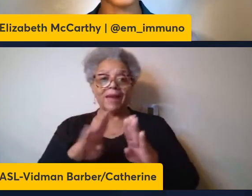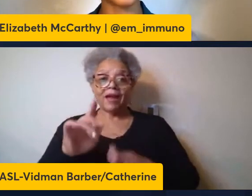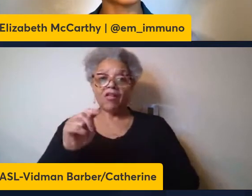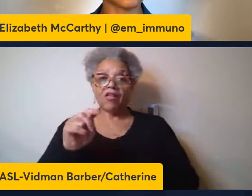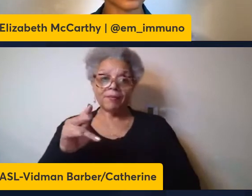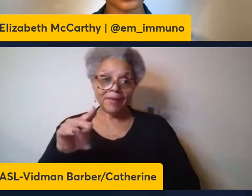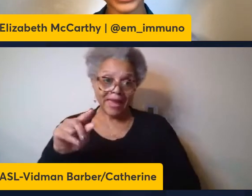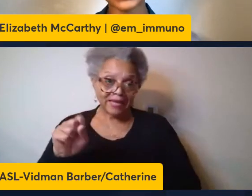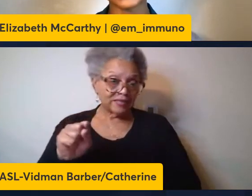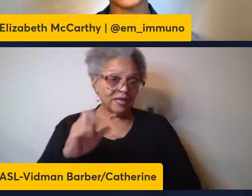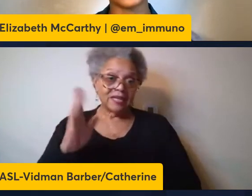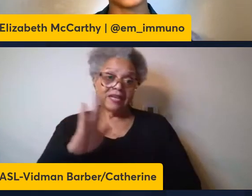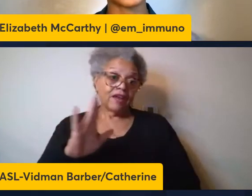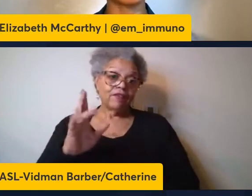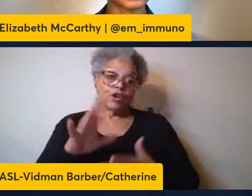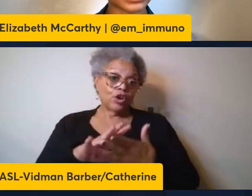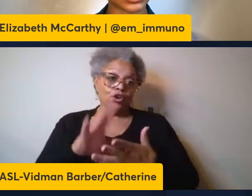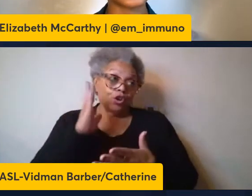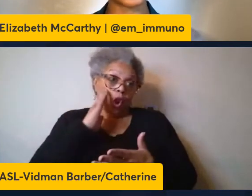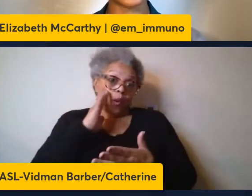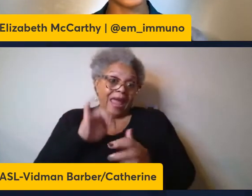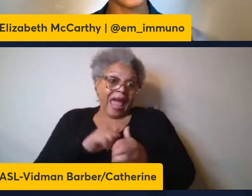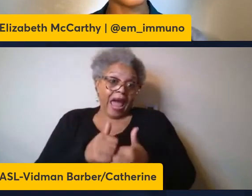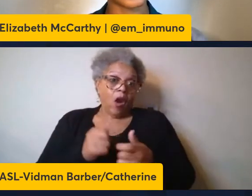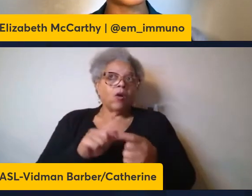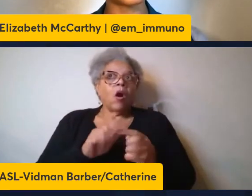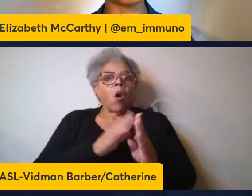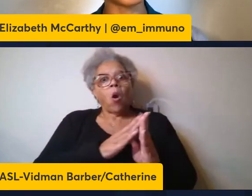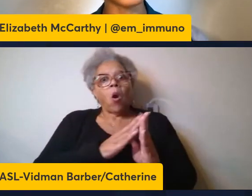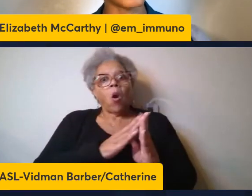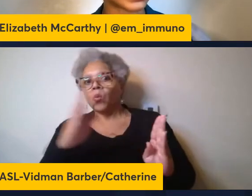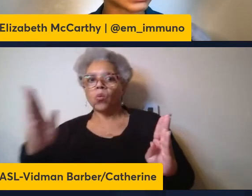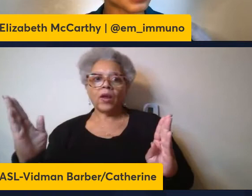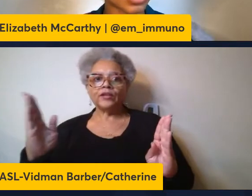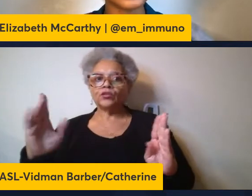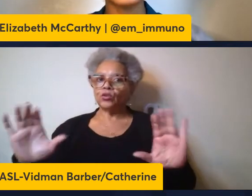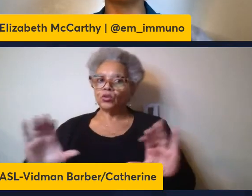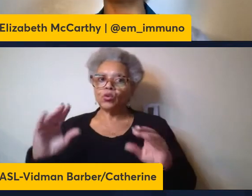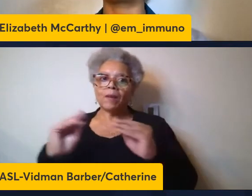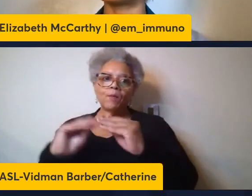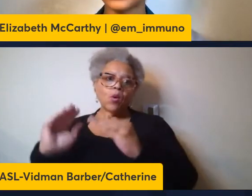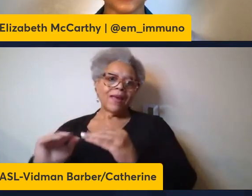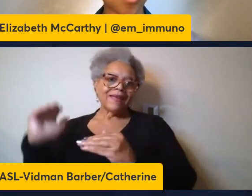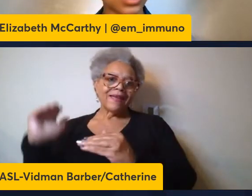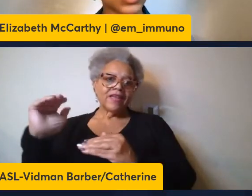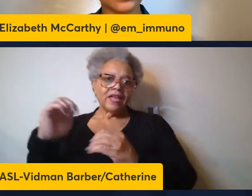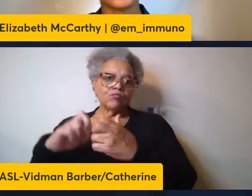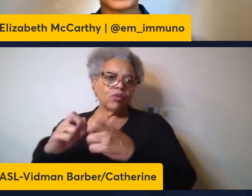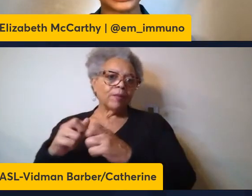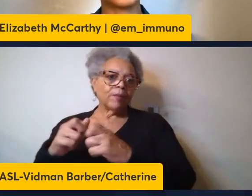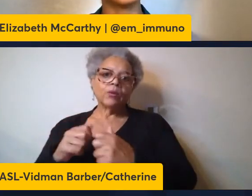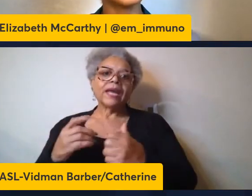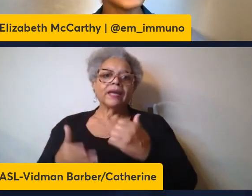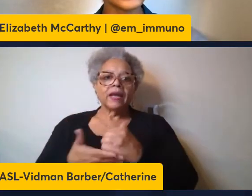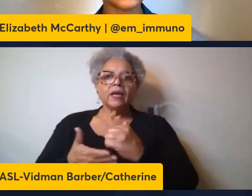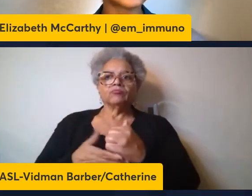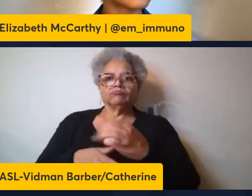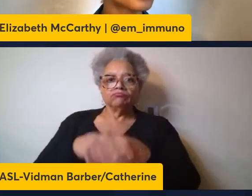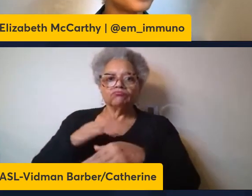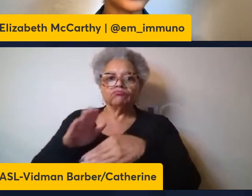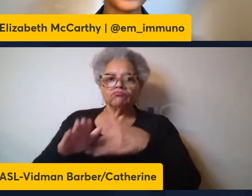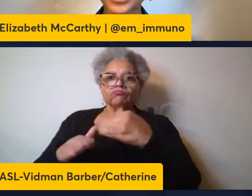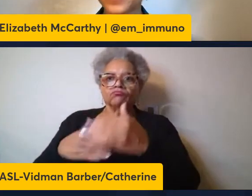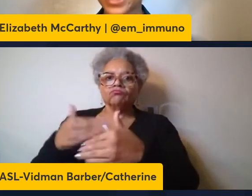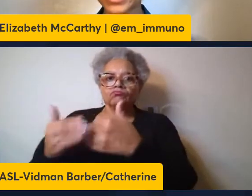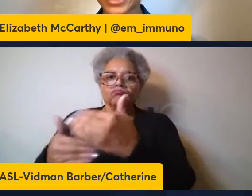used Python all the way to sort of really using doing more advanced problems. It'll kind of walk you all the way through. So that's